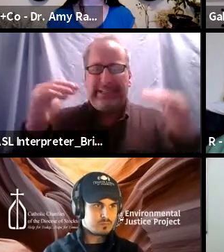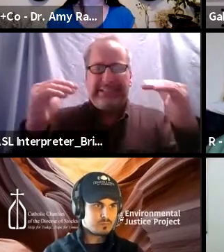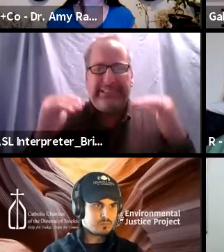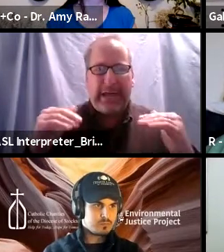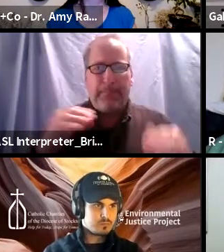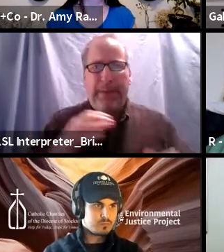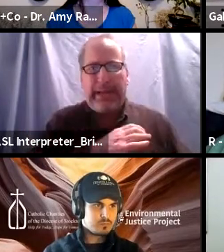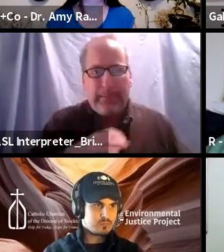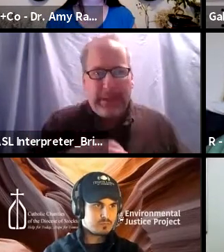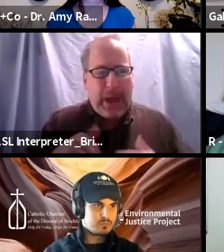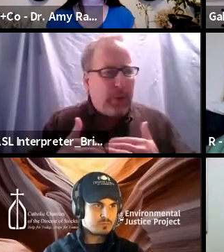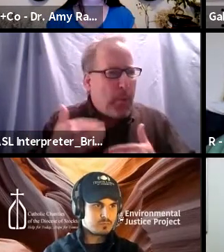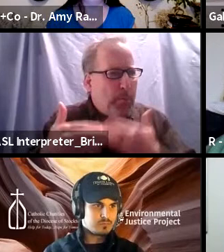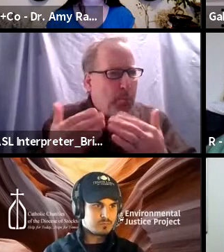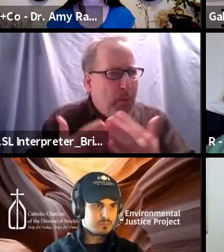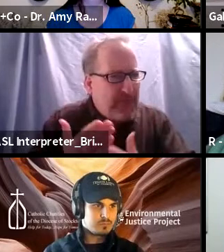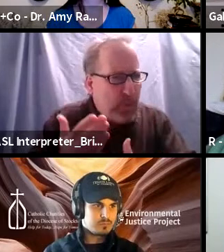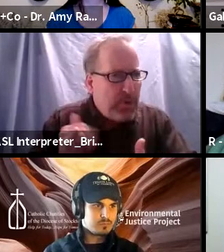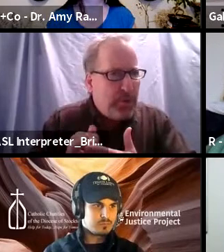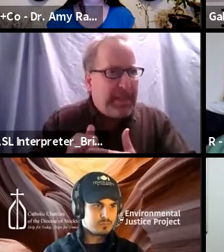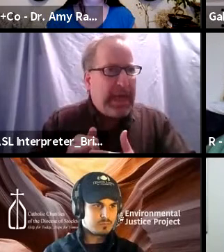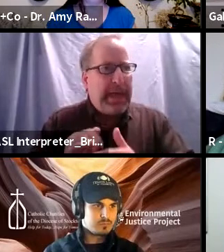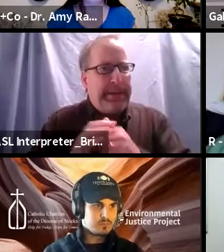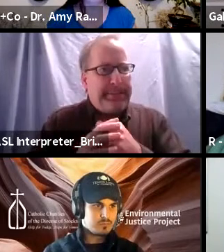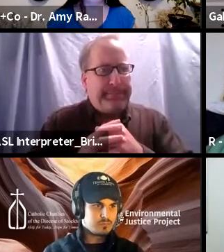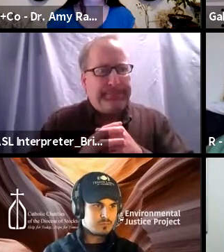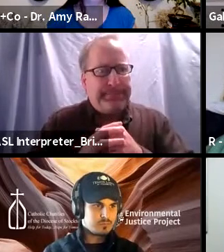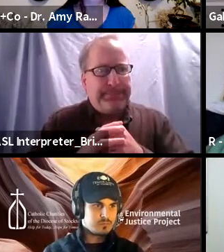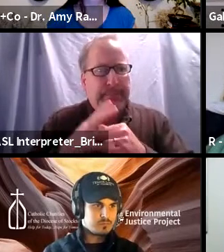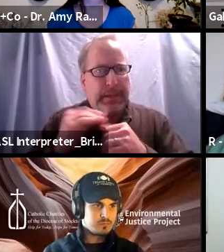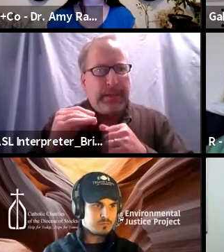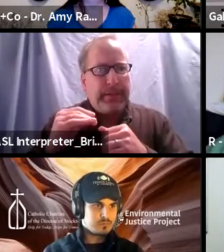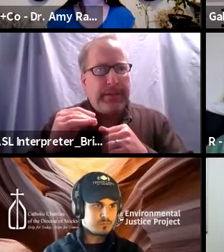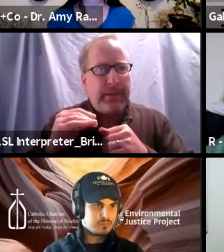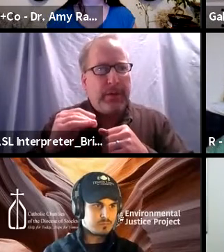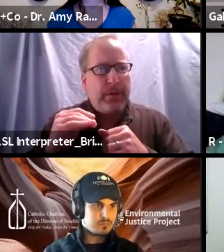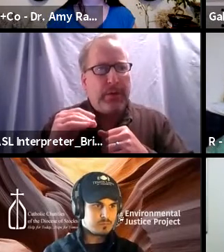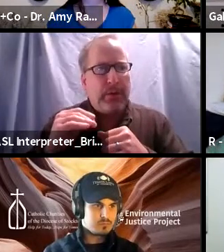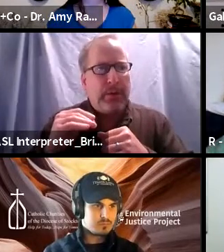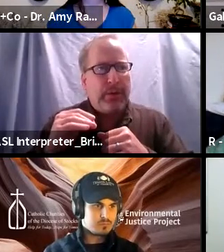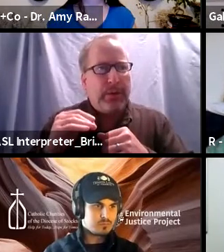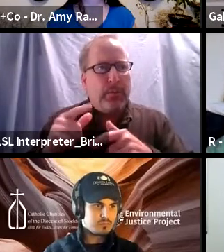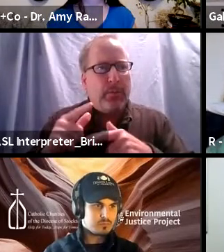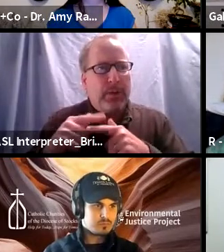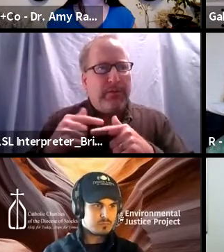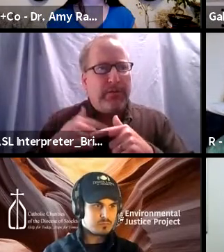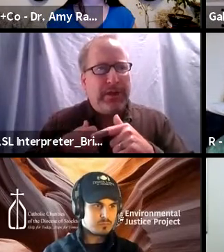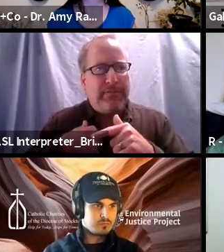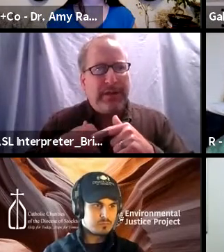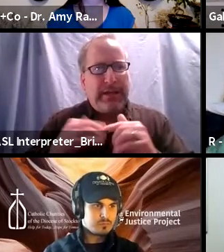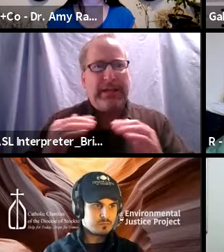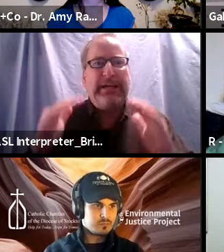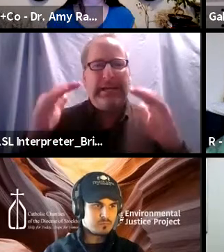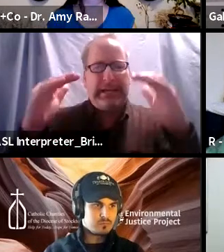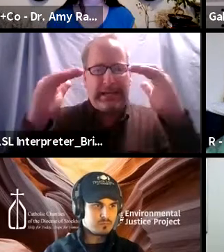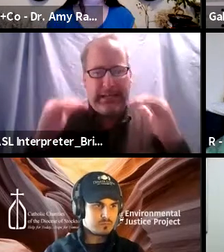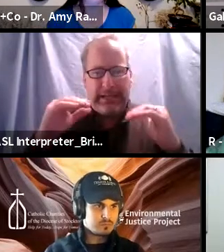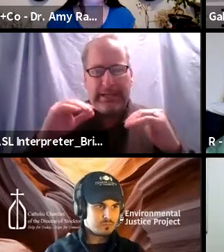forward through that mechanism. And then we broke it out into subcommittee buckets,